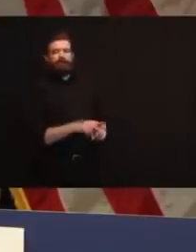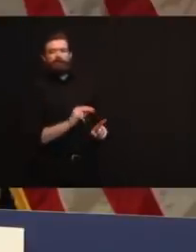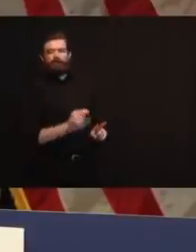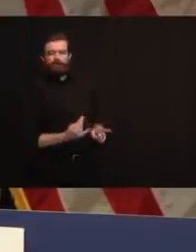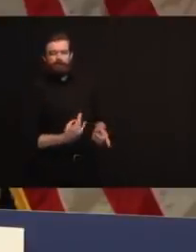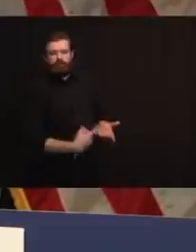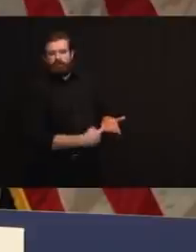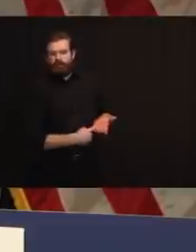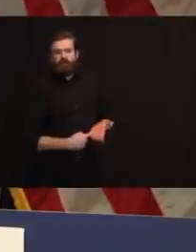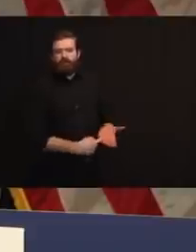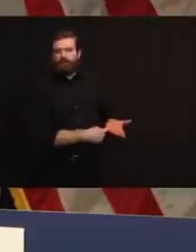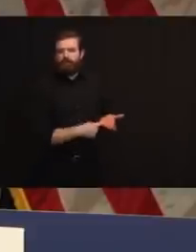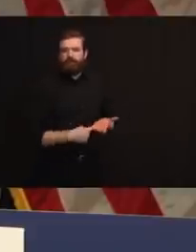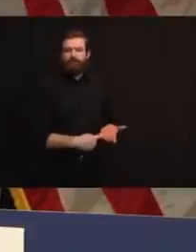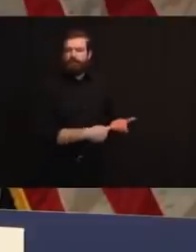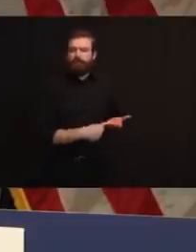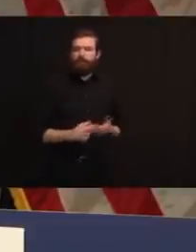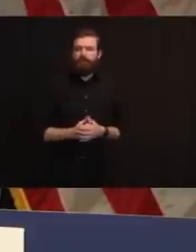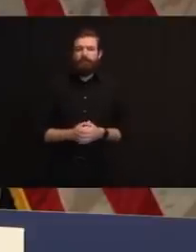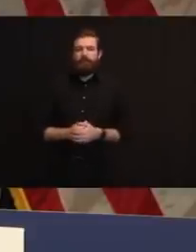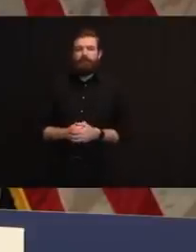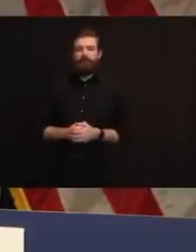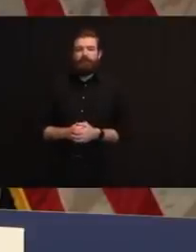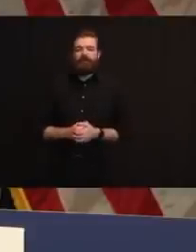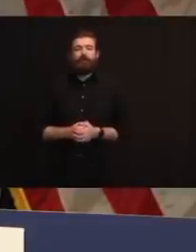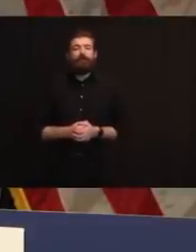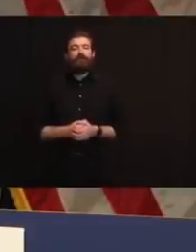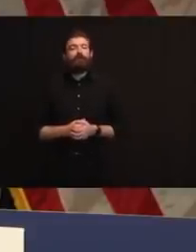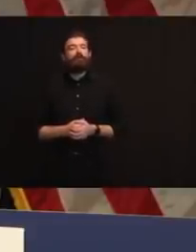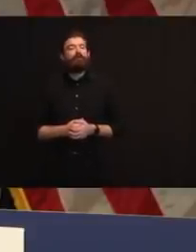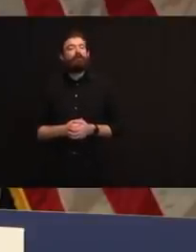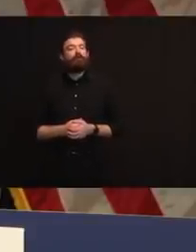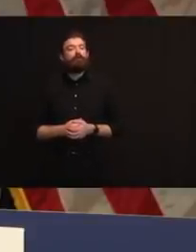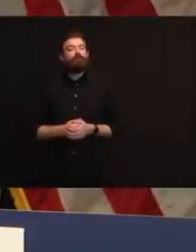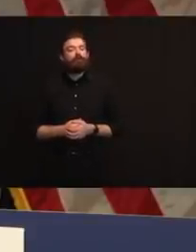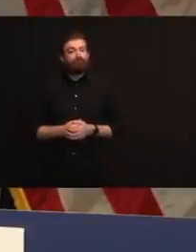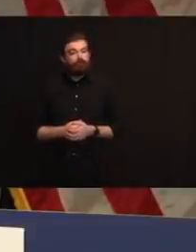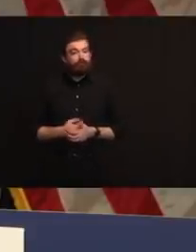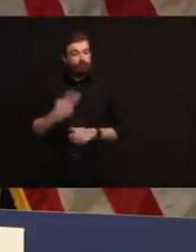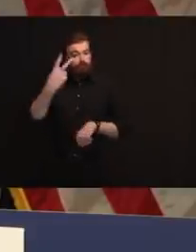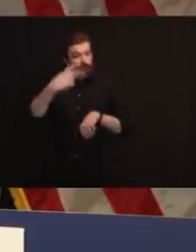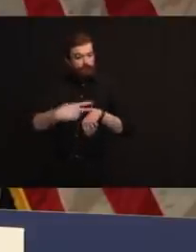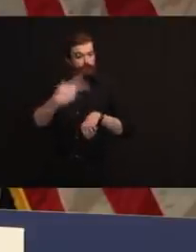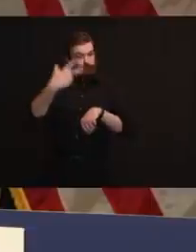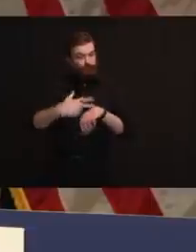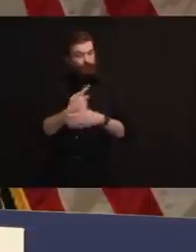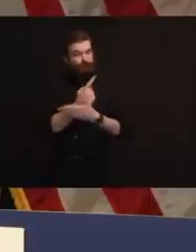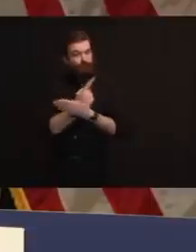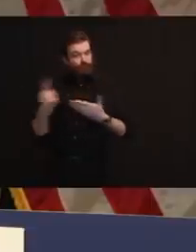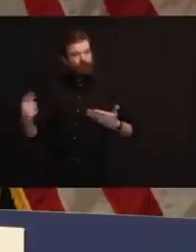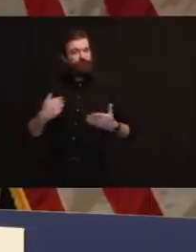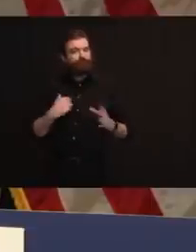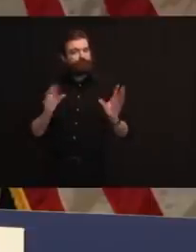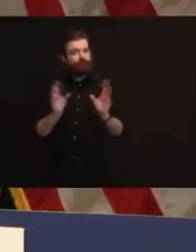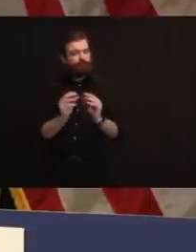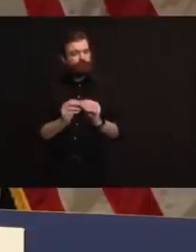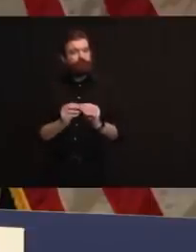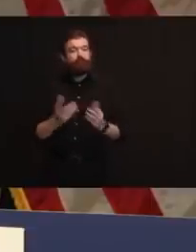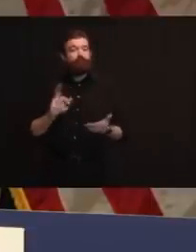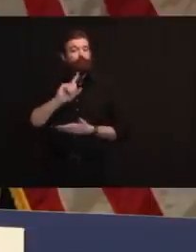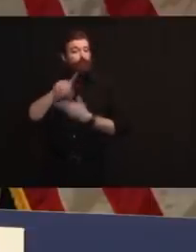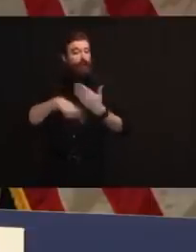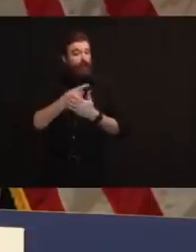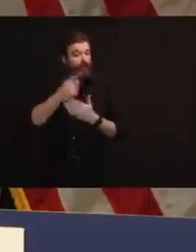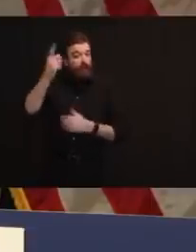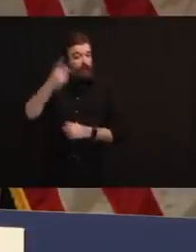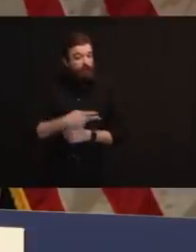we went back and forth, we had meetings a couple times a week, an hour and a half each week. People would put things forward. They would email us, but